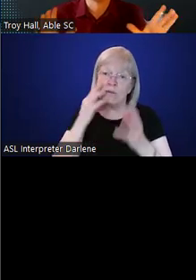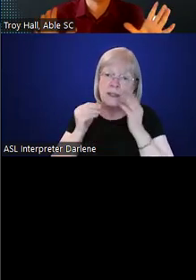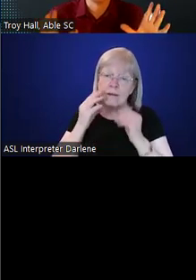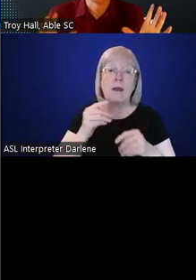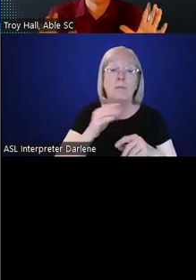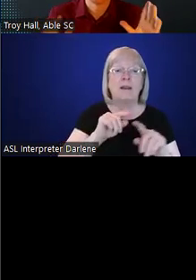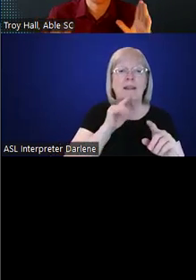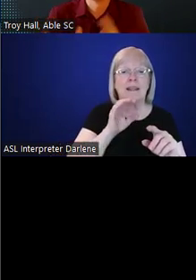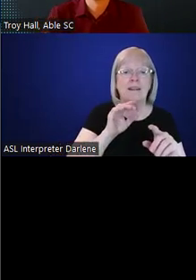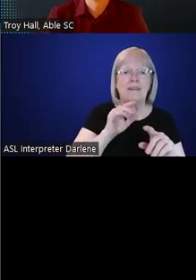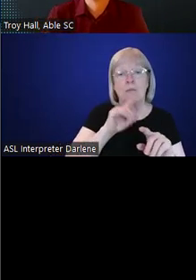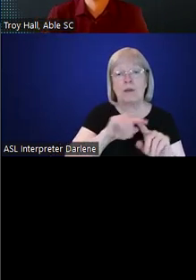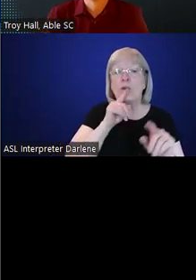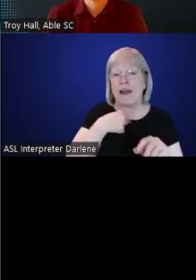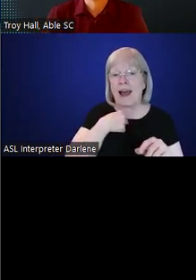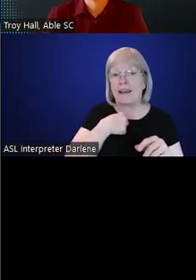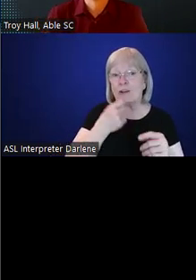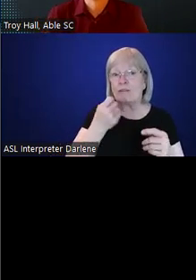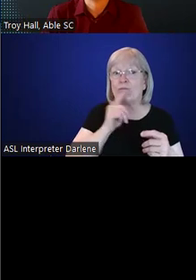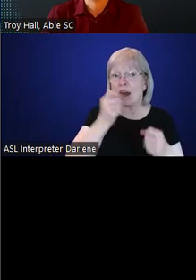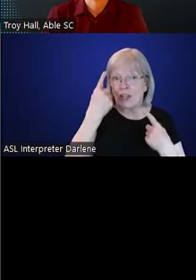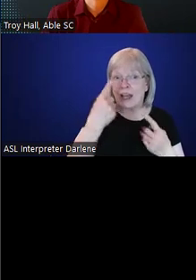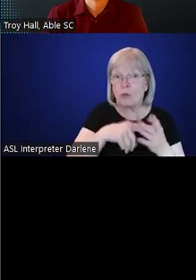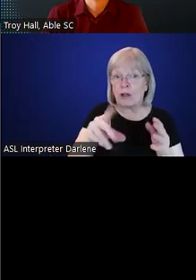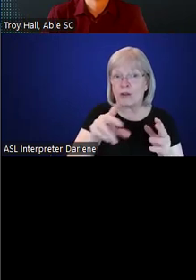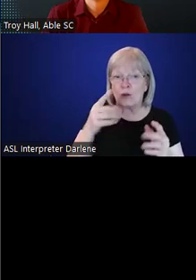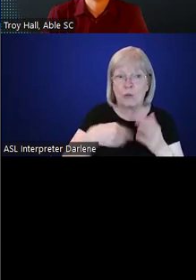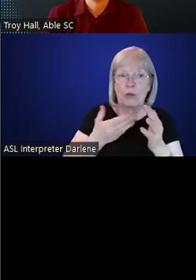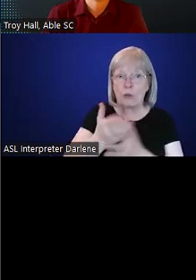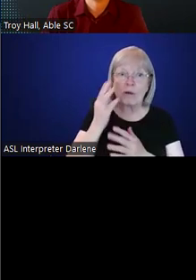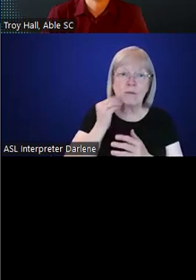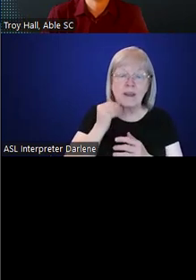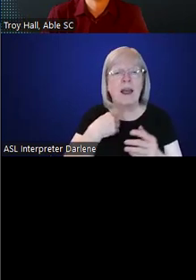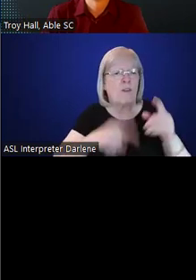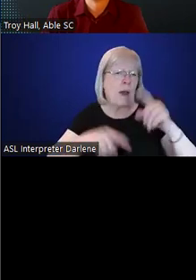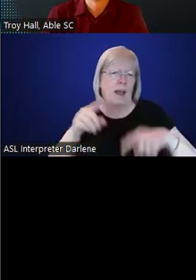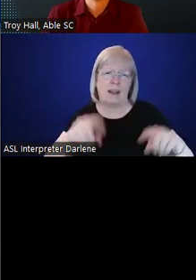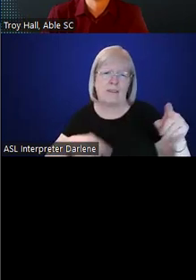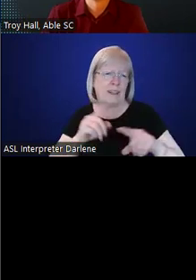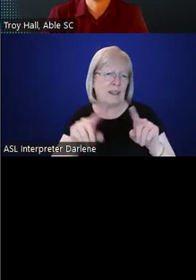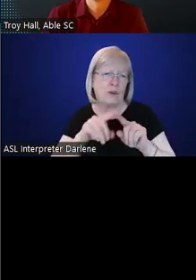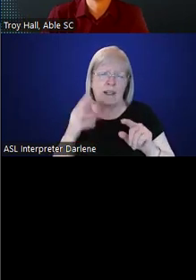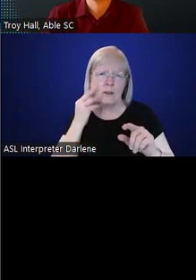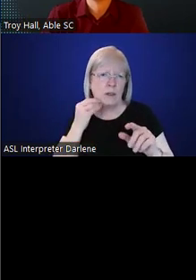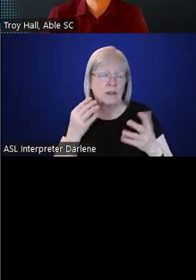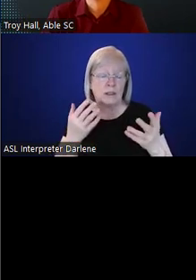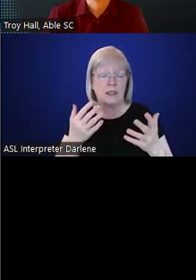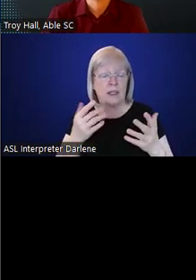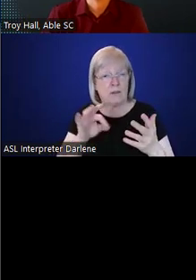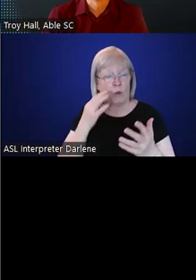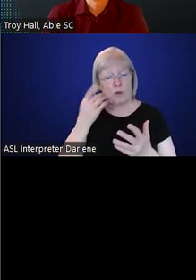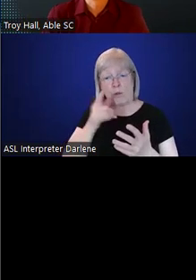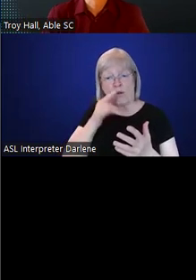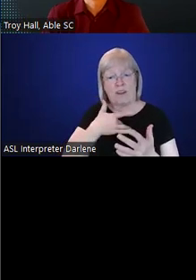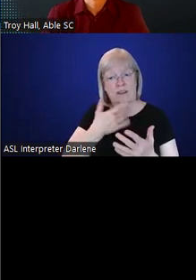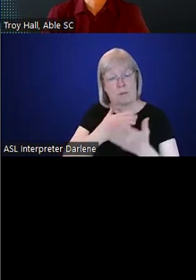their own unique experiences, having someone who has similar lived experiences can be incredibly powerful. And of